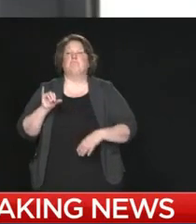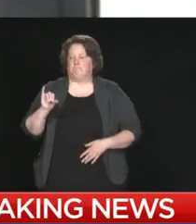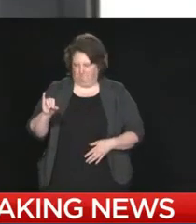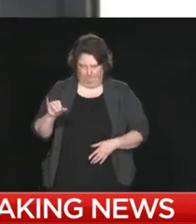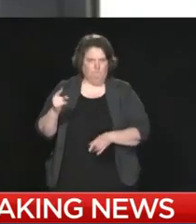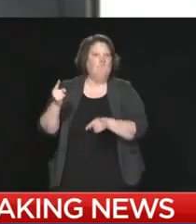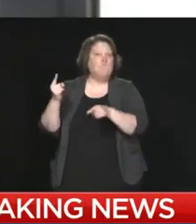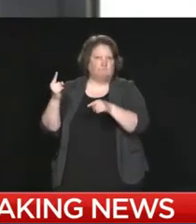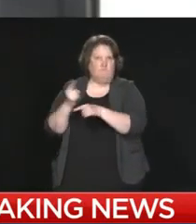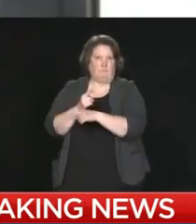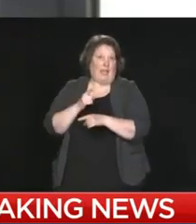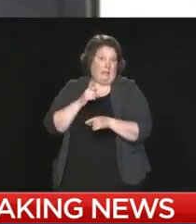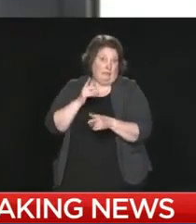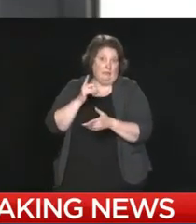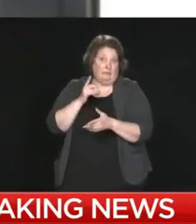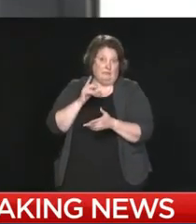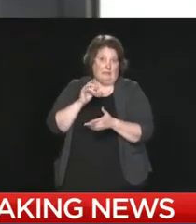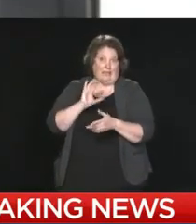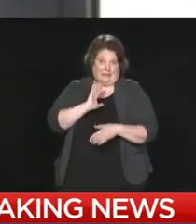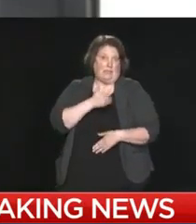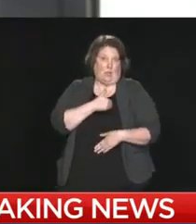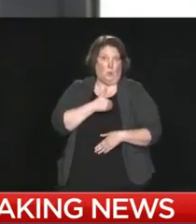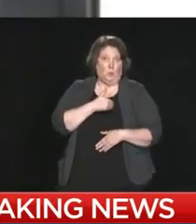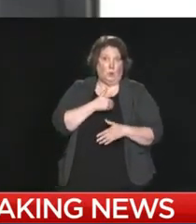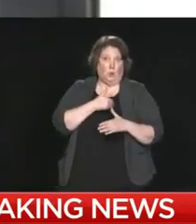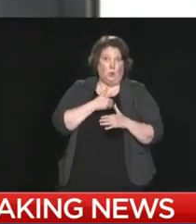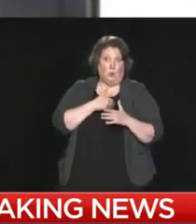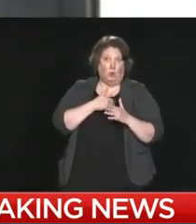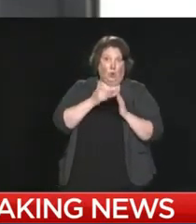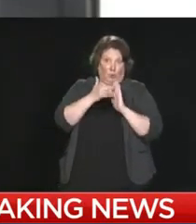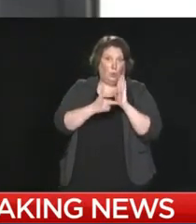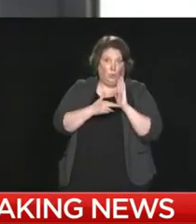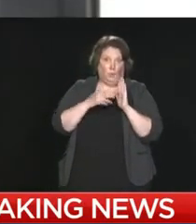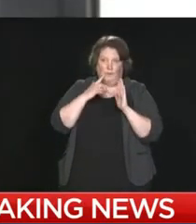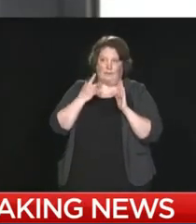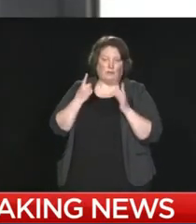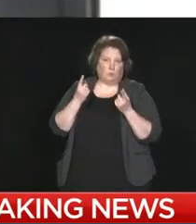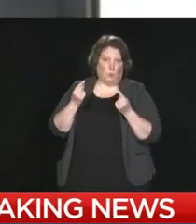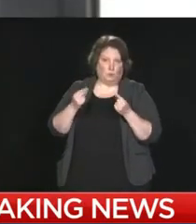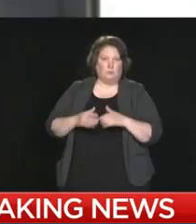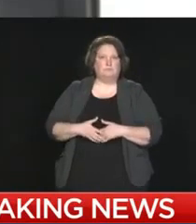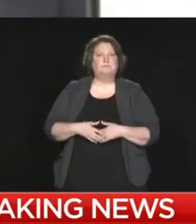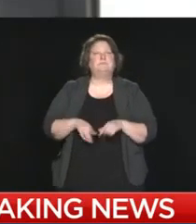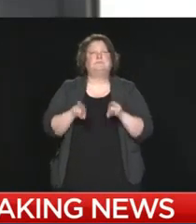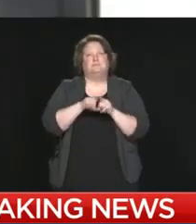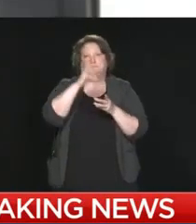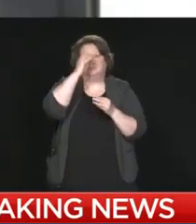That is the measure that we have in place, and that is what we're doing. Okay.